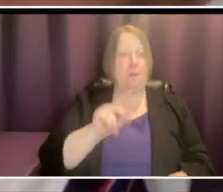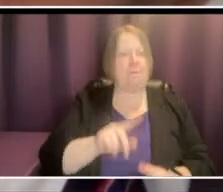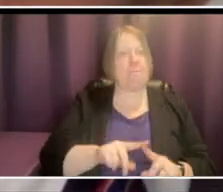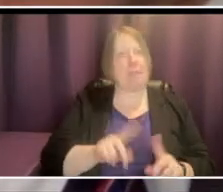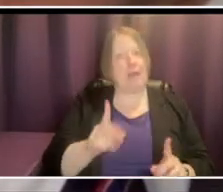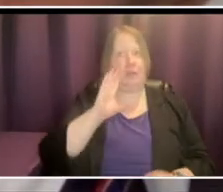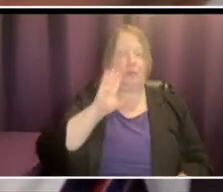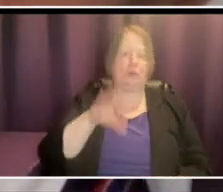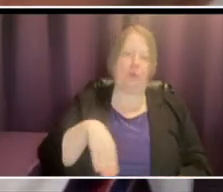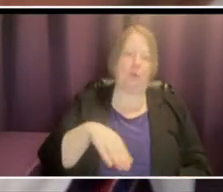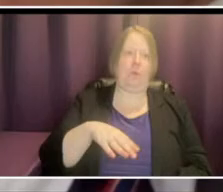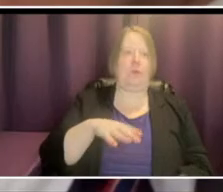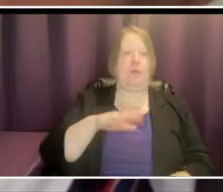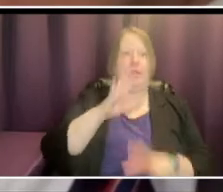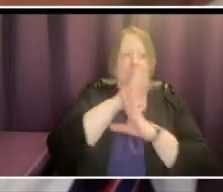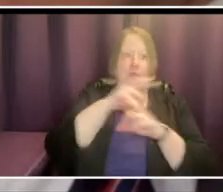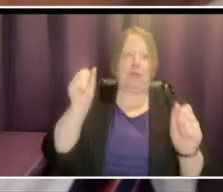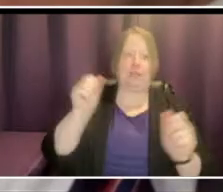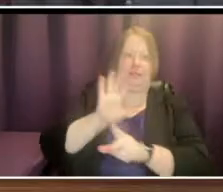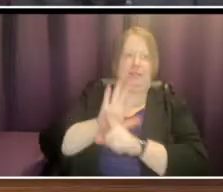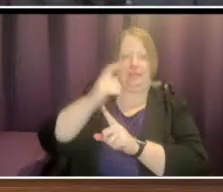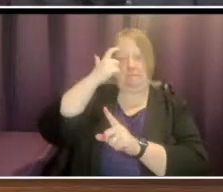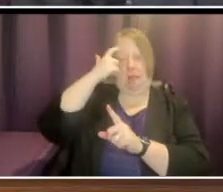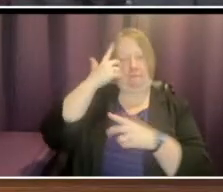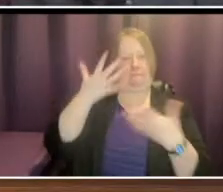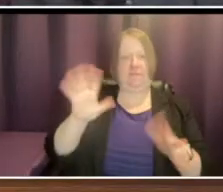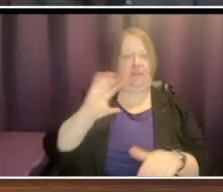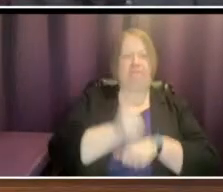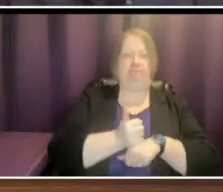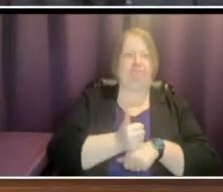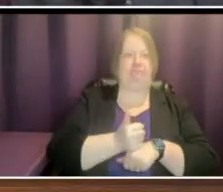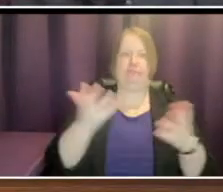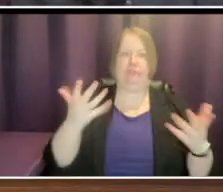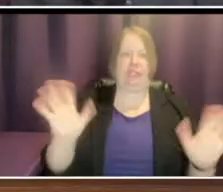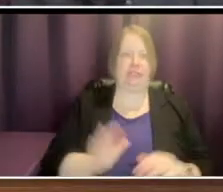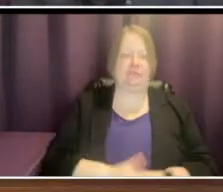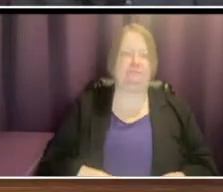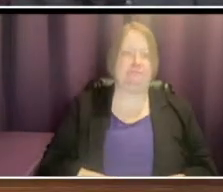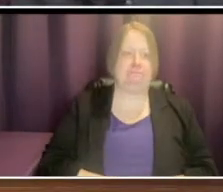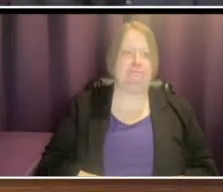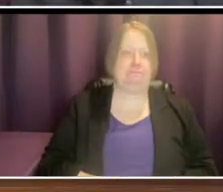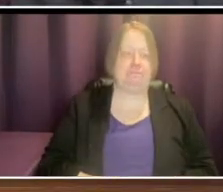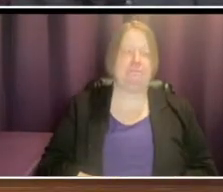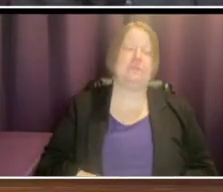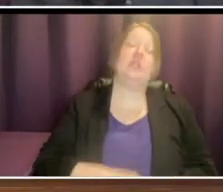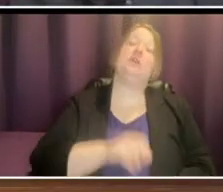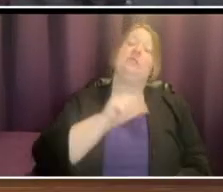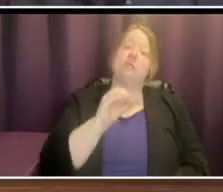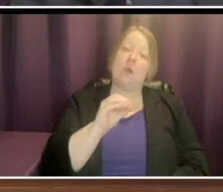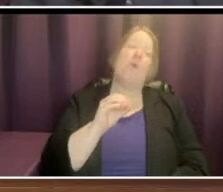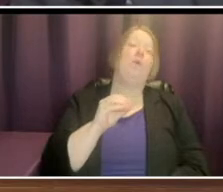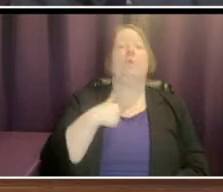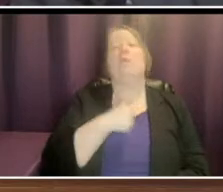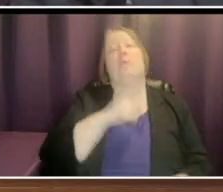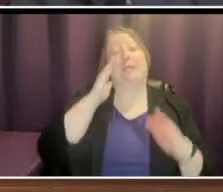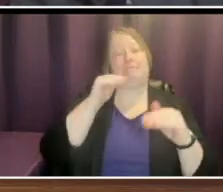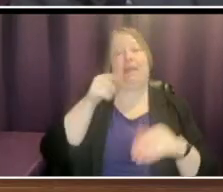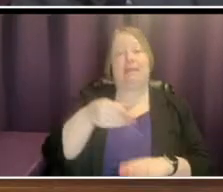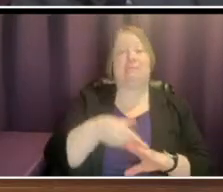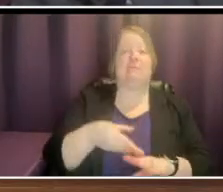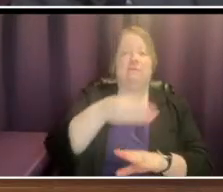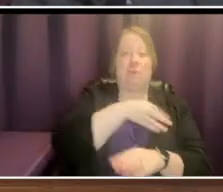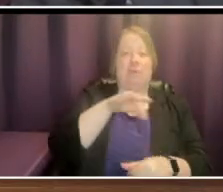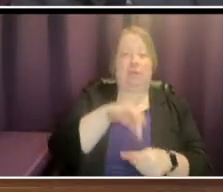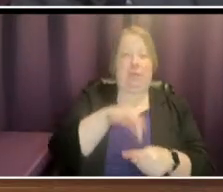The president's mind was made up. So it was expected before the election that